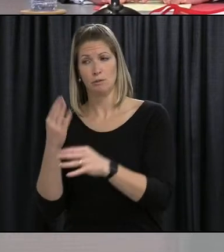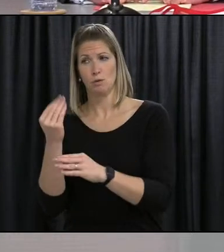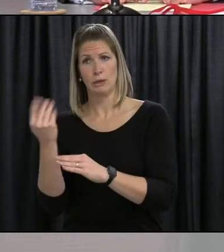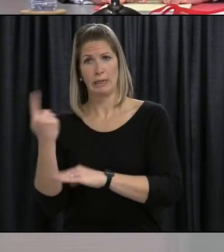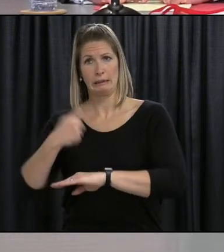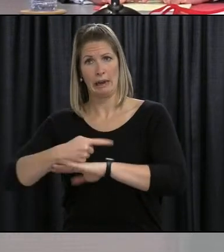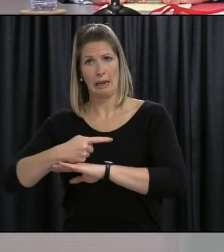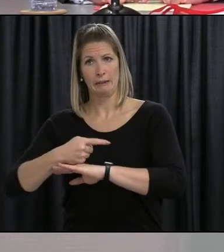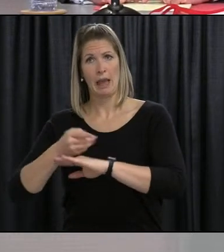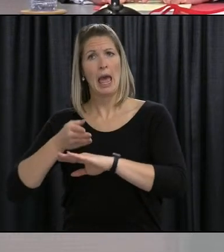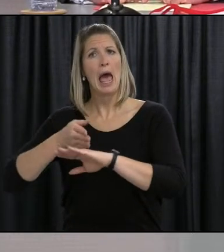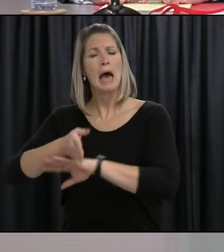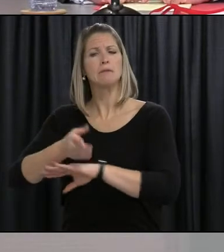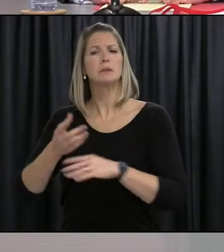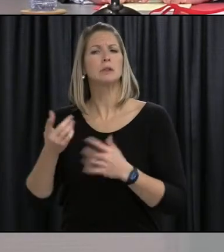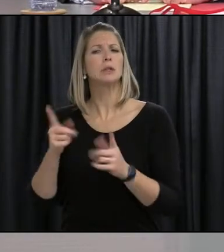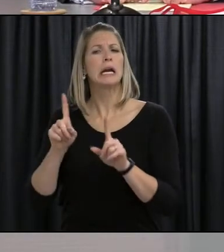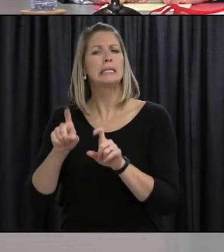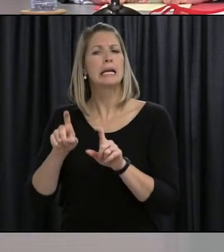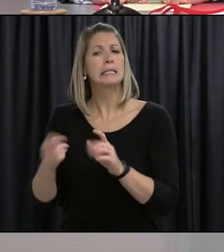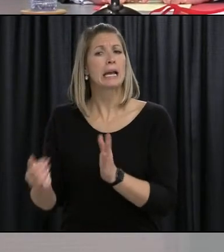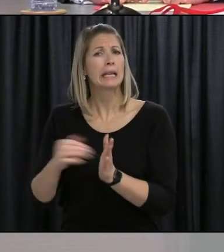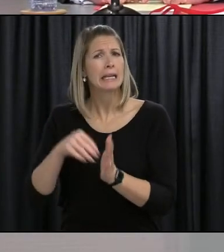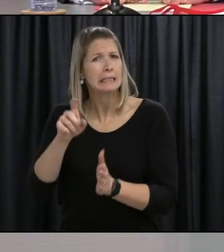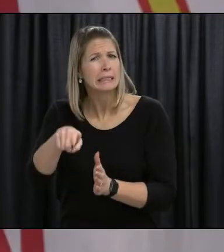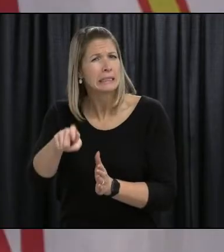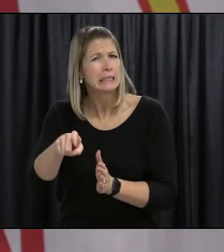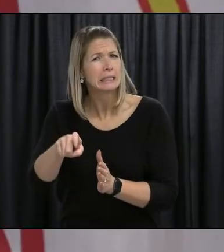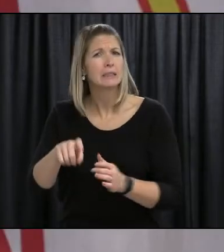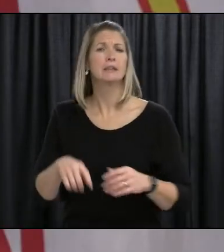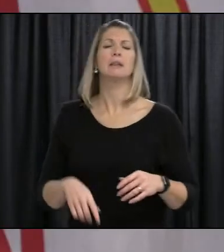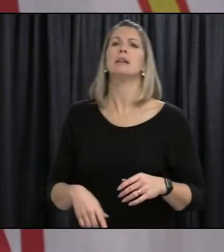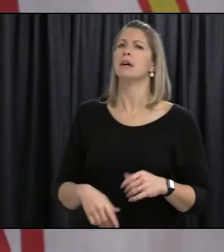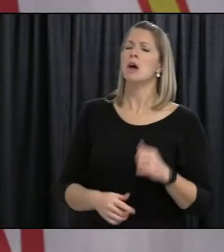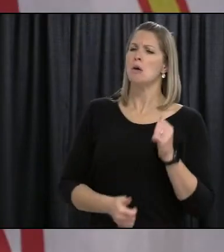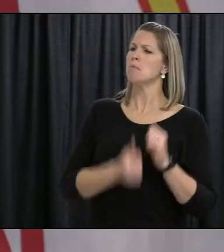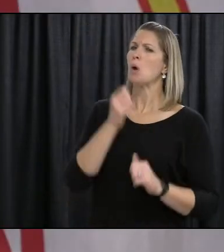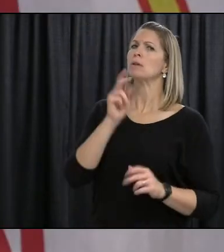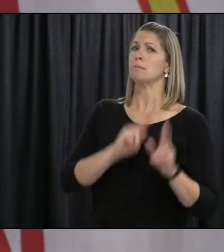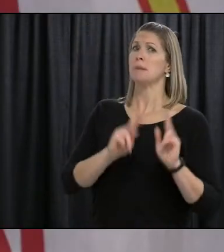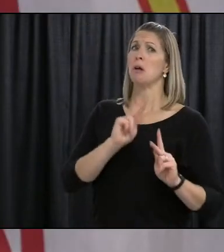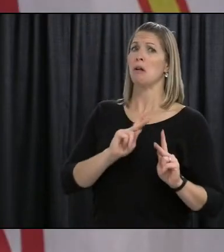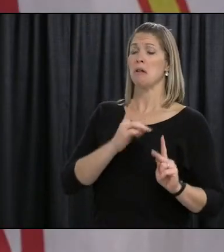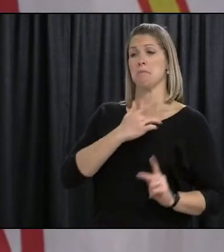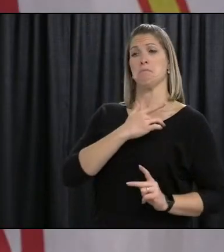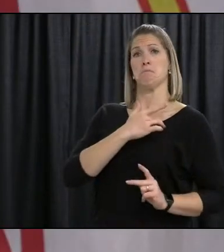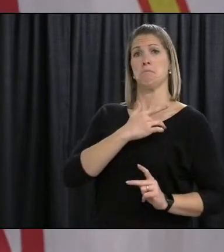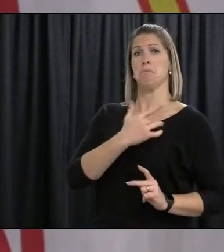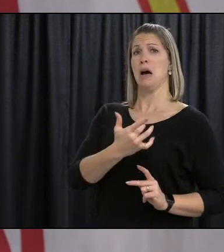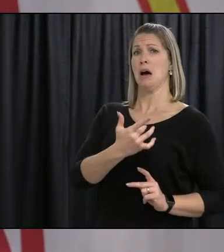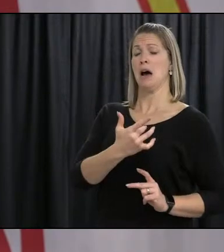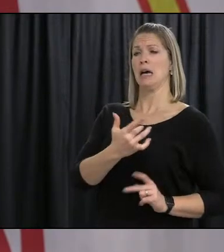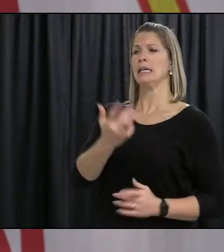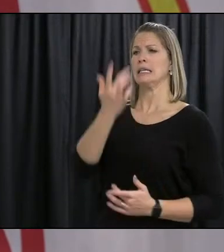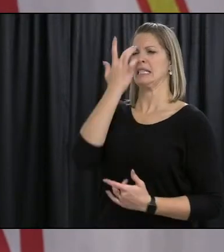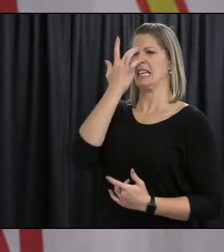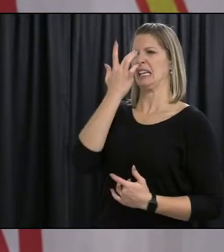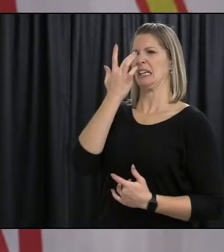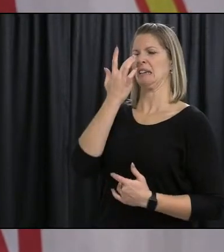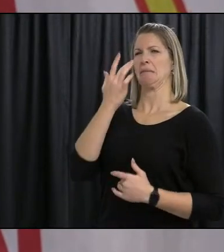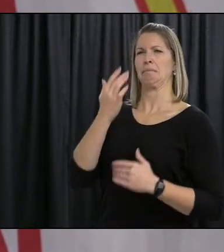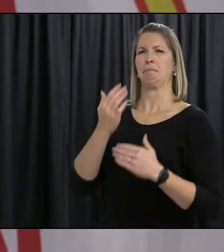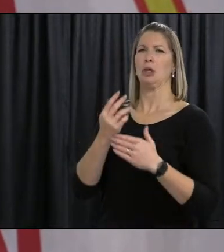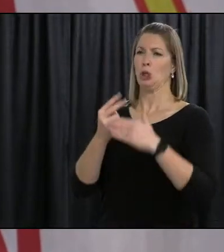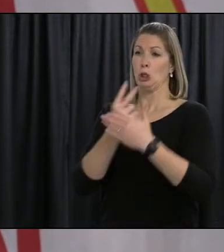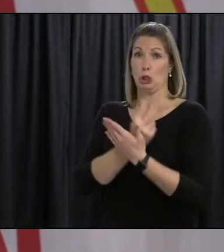Well, I mean, that's something we've talked about from the beginning, is that, the majority of people will actually present with symptoms within that